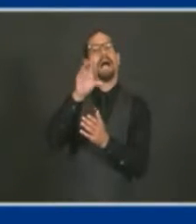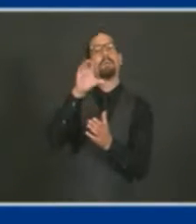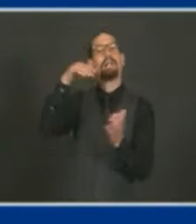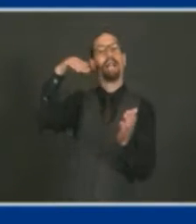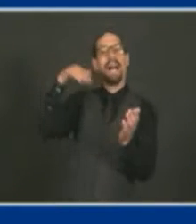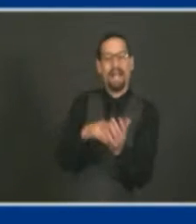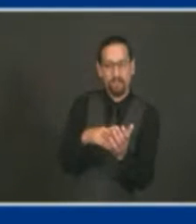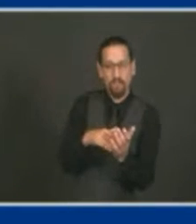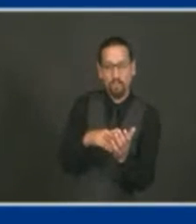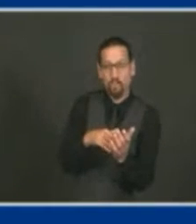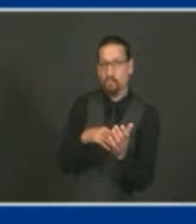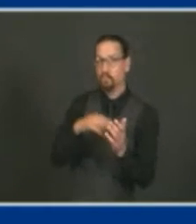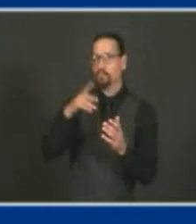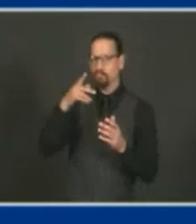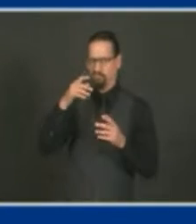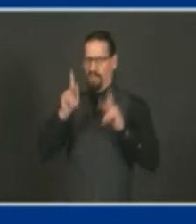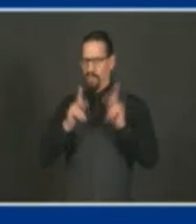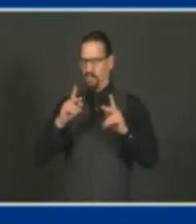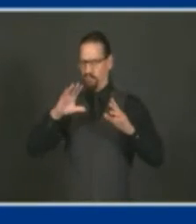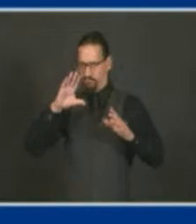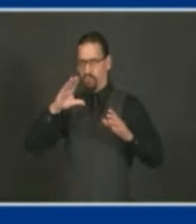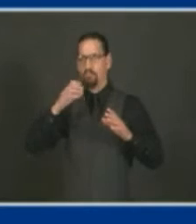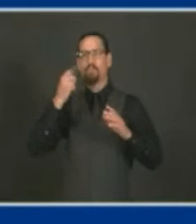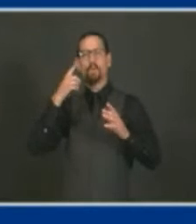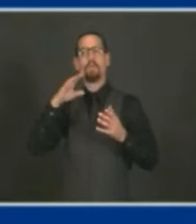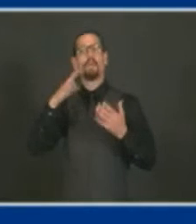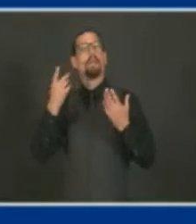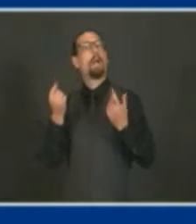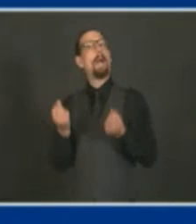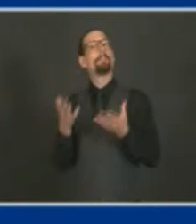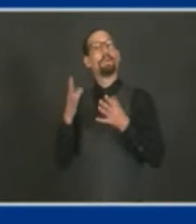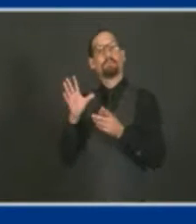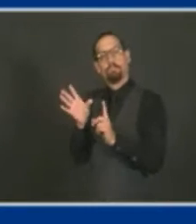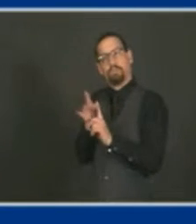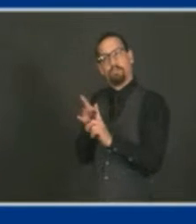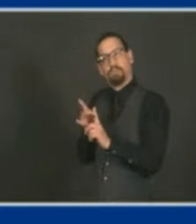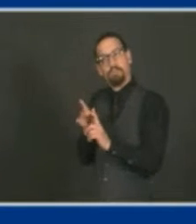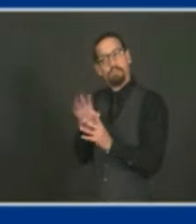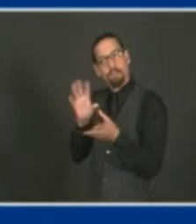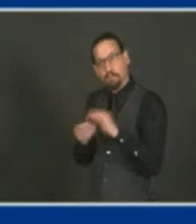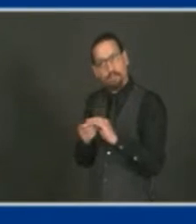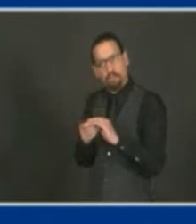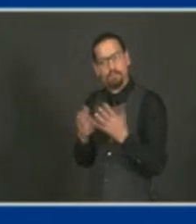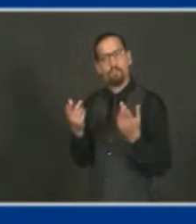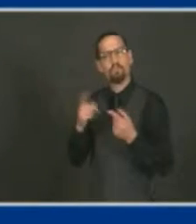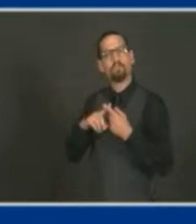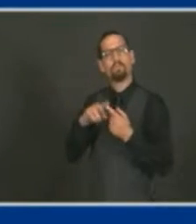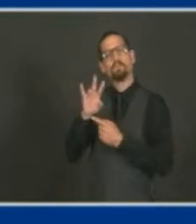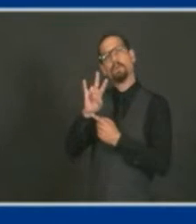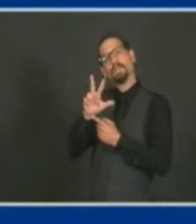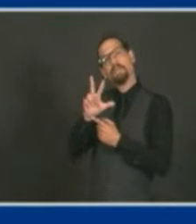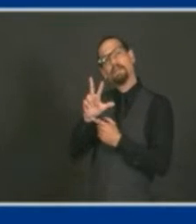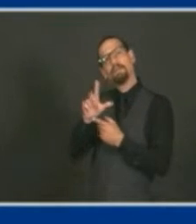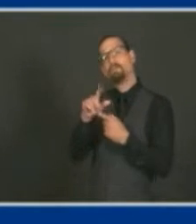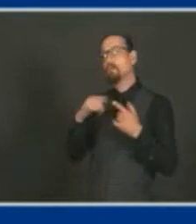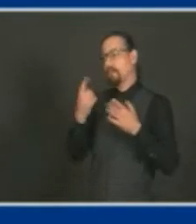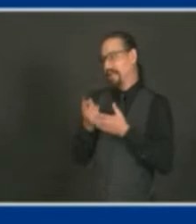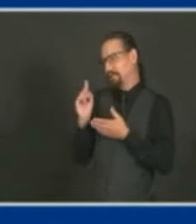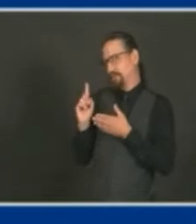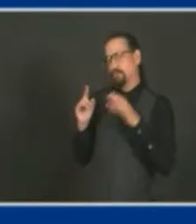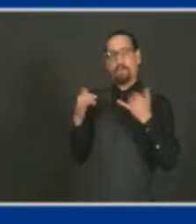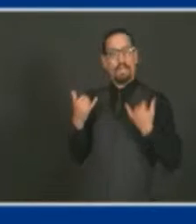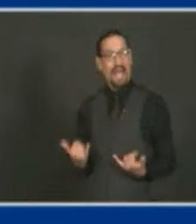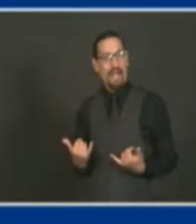news, arrows pointing down is a good thing. It largely reflects the fact that we have acted very